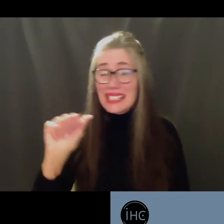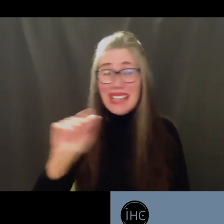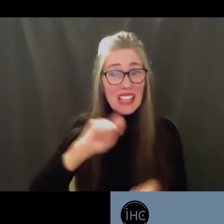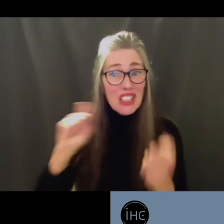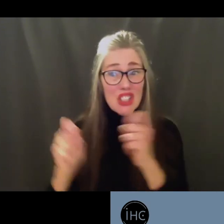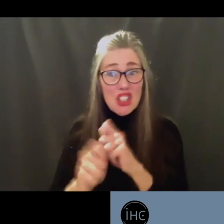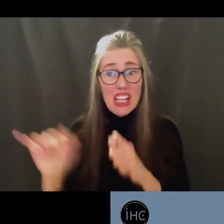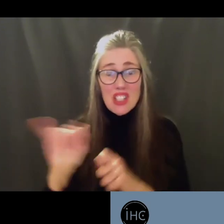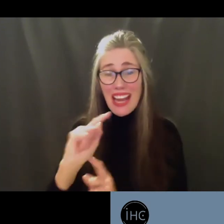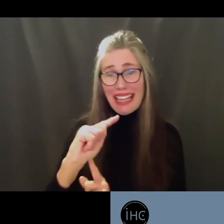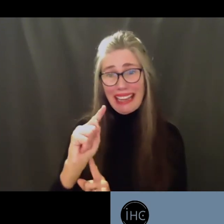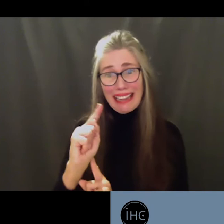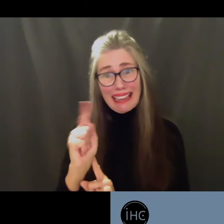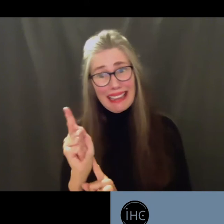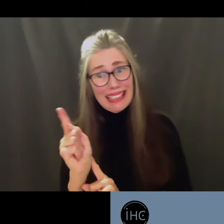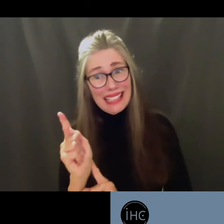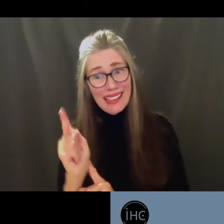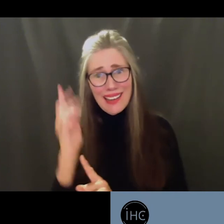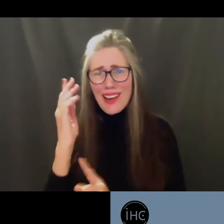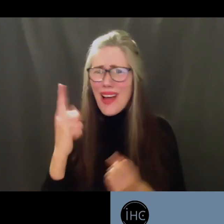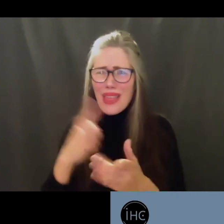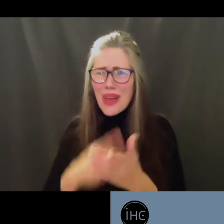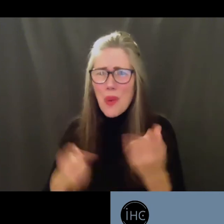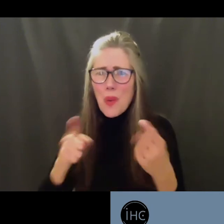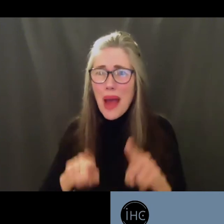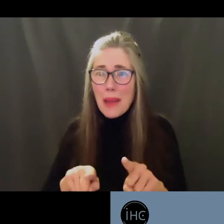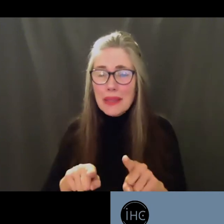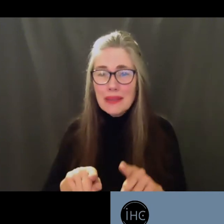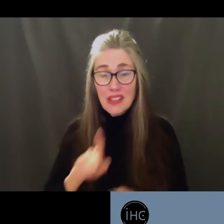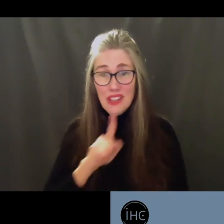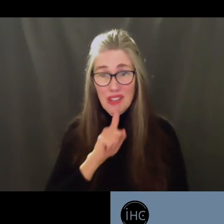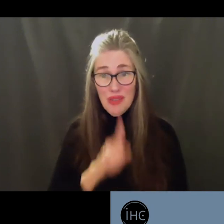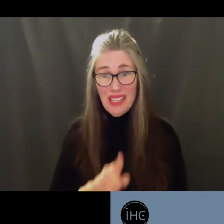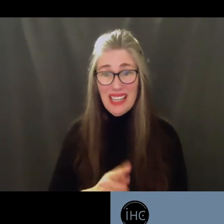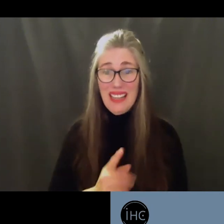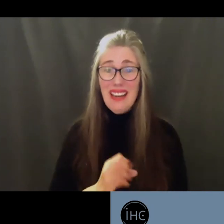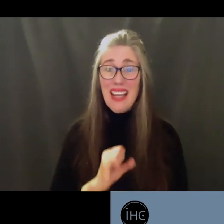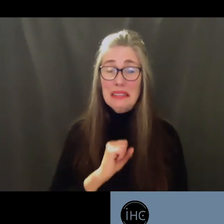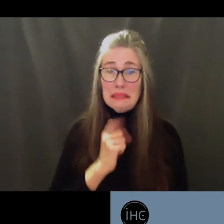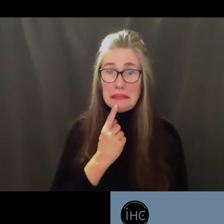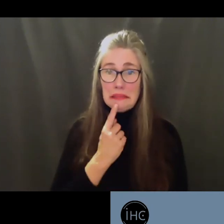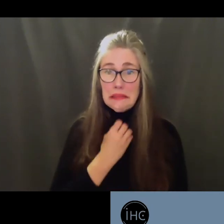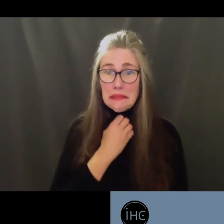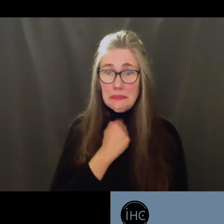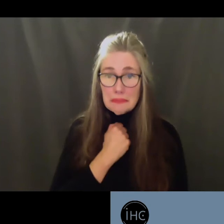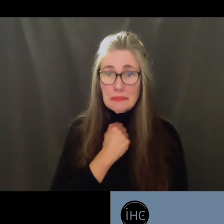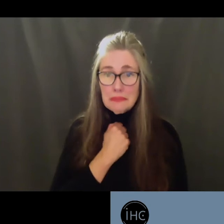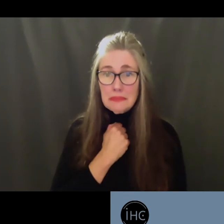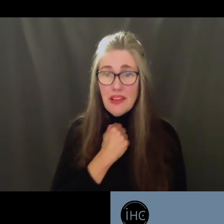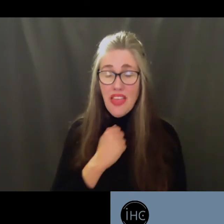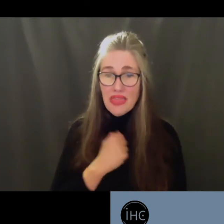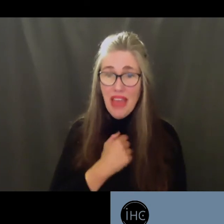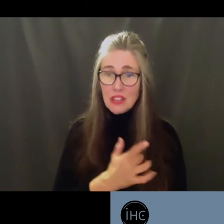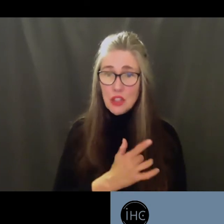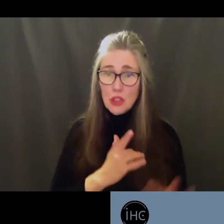will, right? So that's very sobering. As for what we can do, that's obviously a